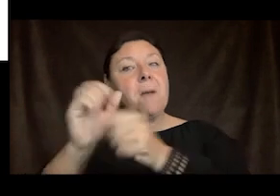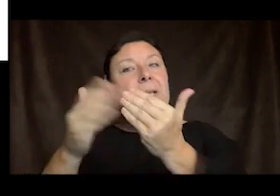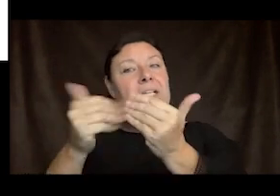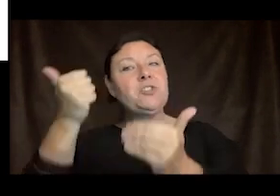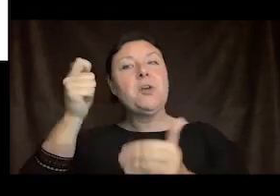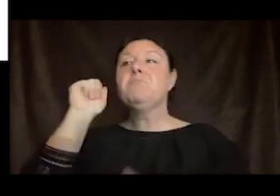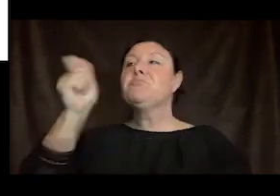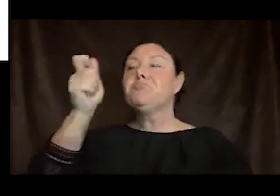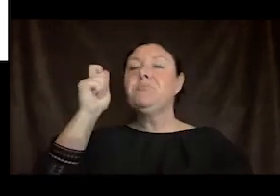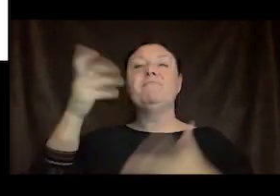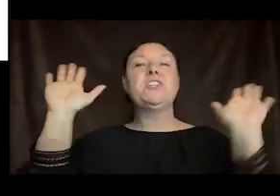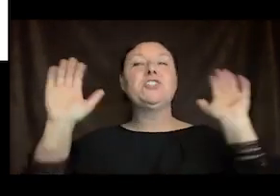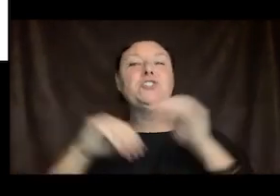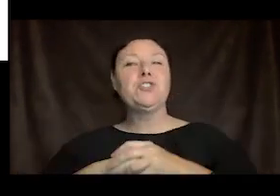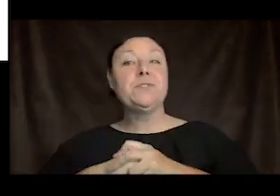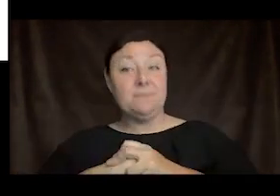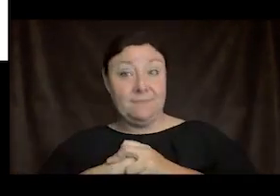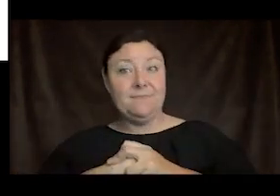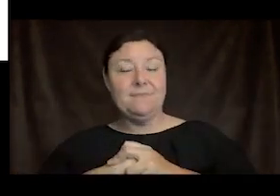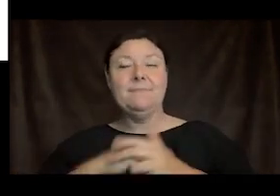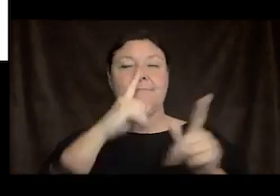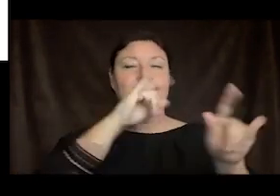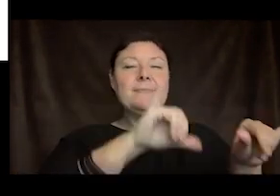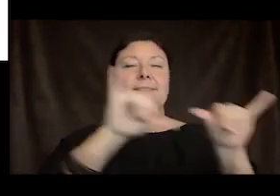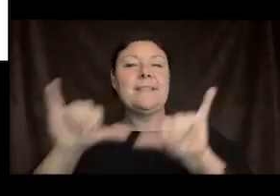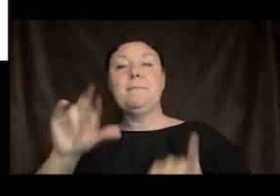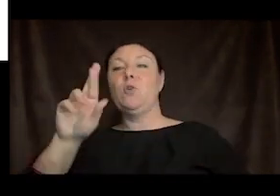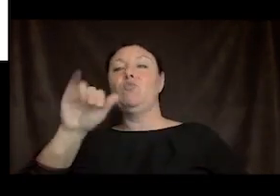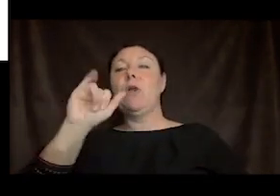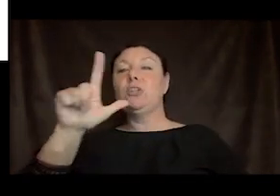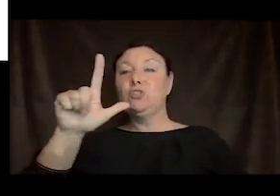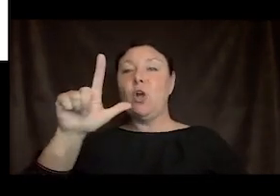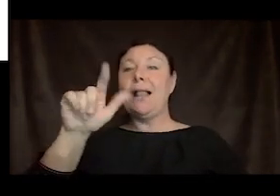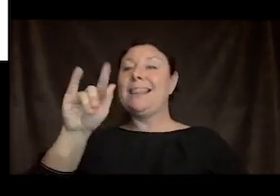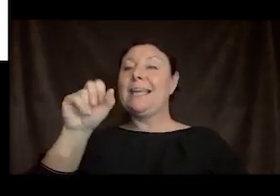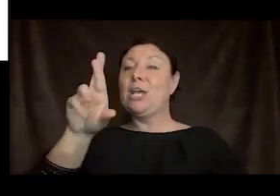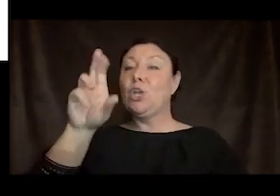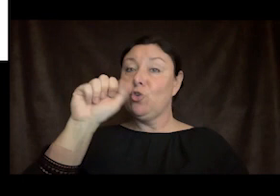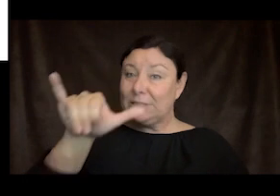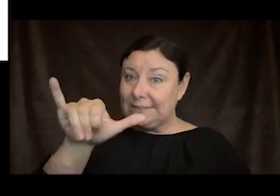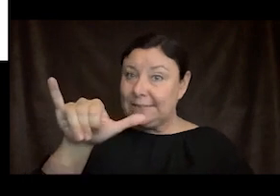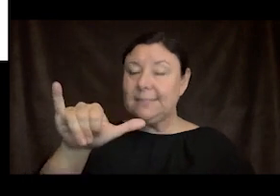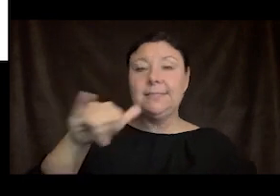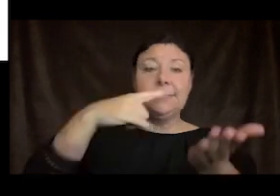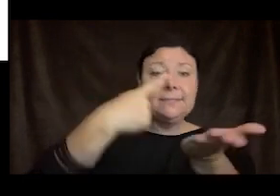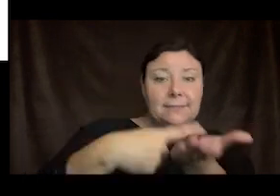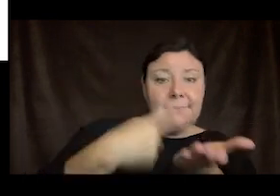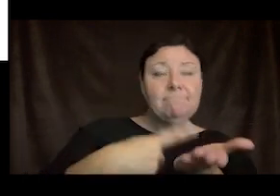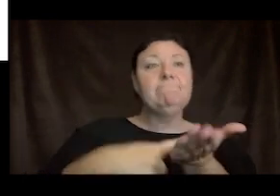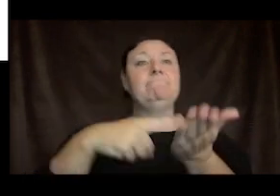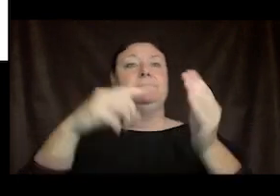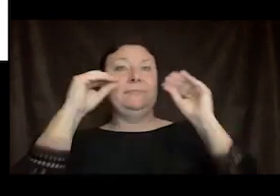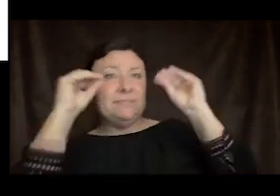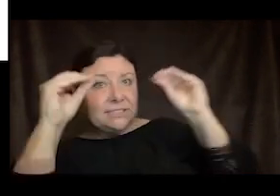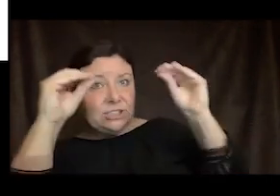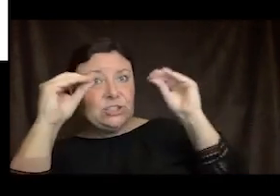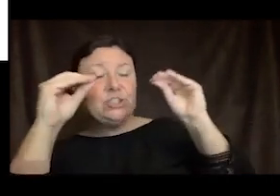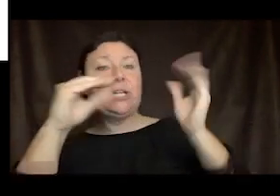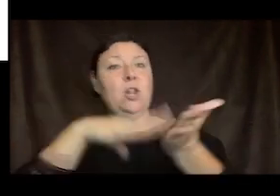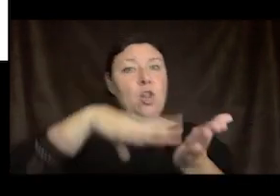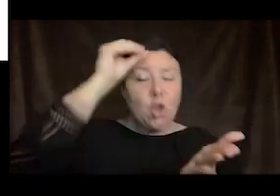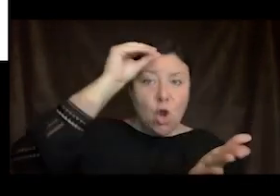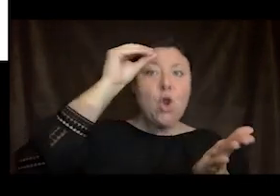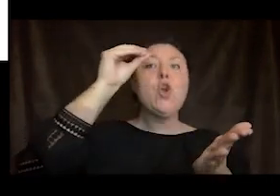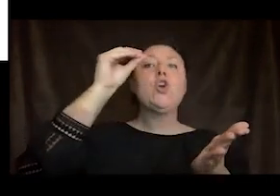job easier. The same thing is going to be true for racial literacy and discussion, teaching, and learning about racialized